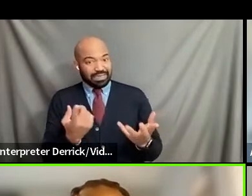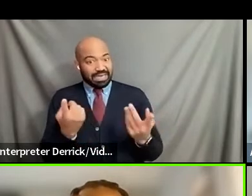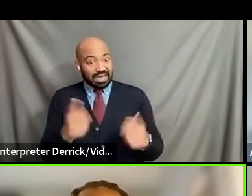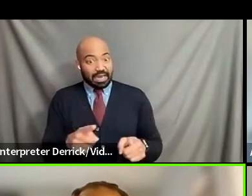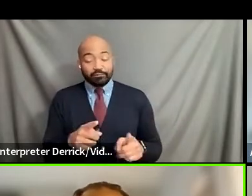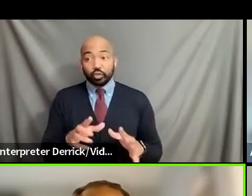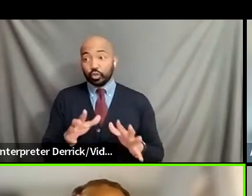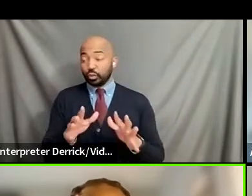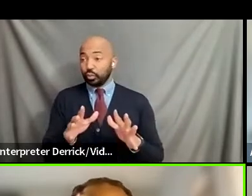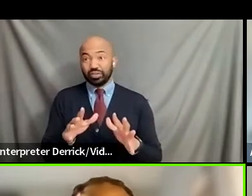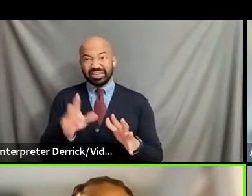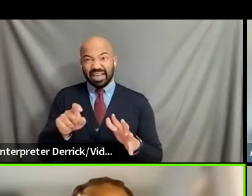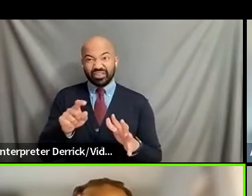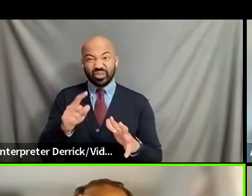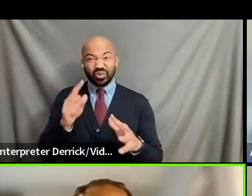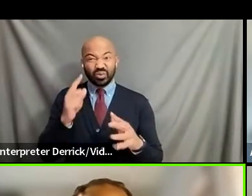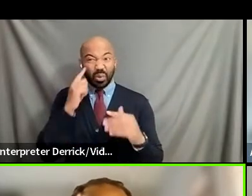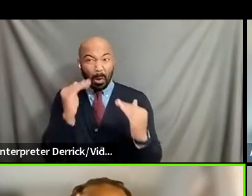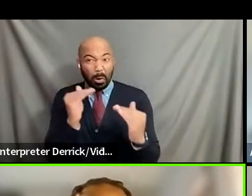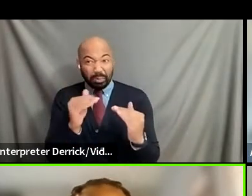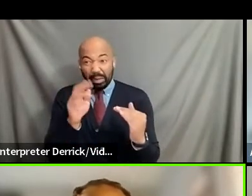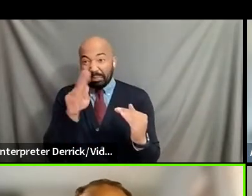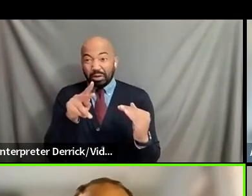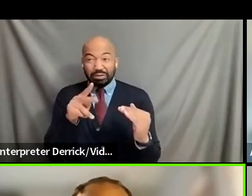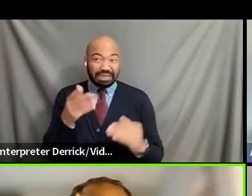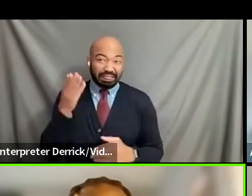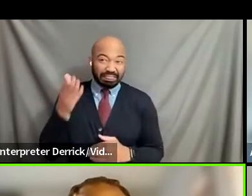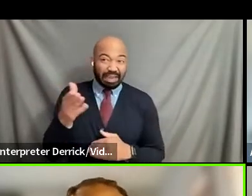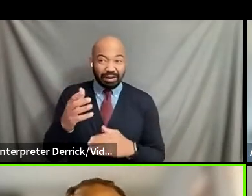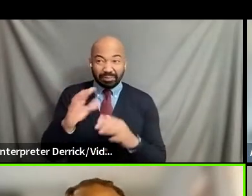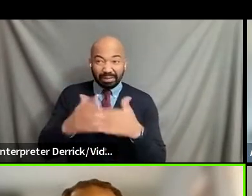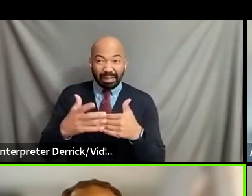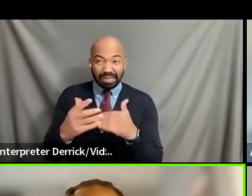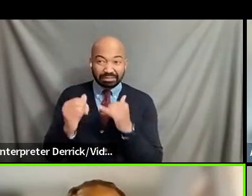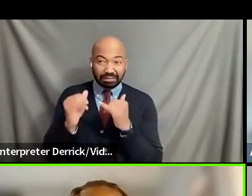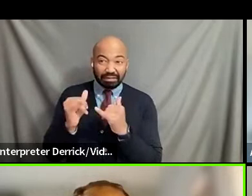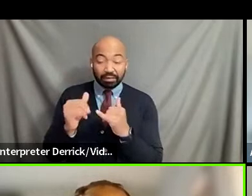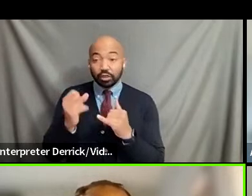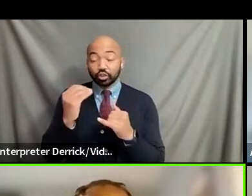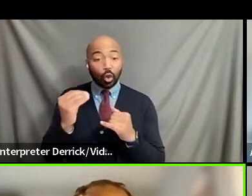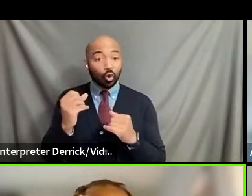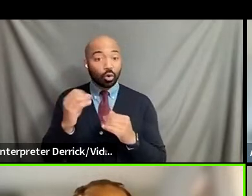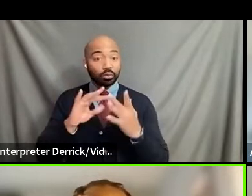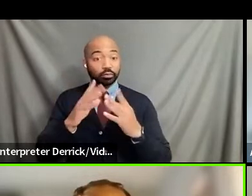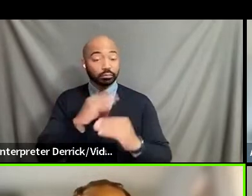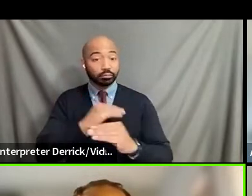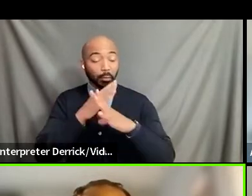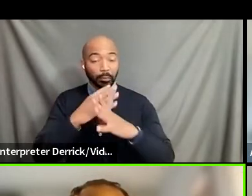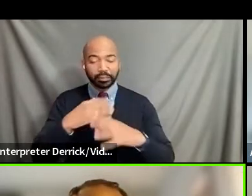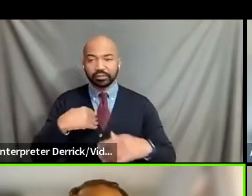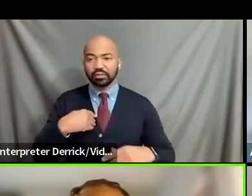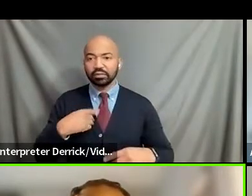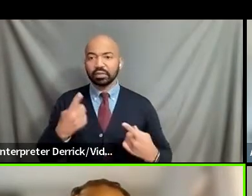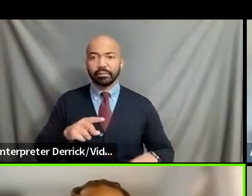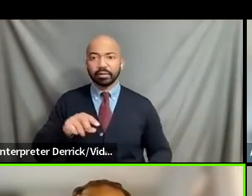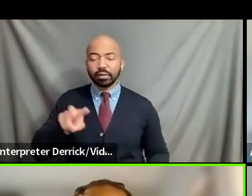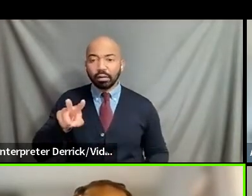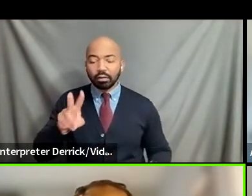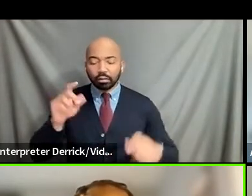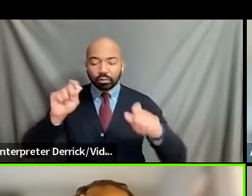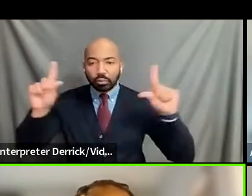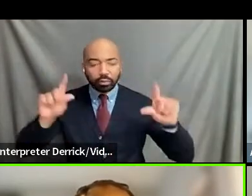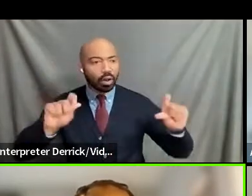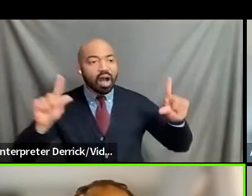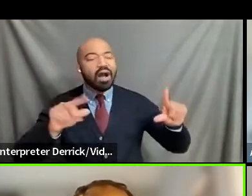hope that there's another person of color in your class. If someone turns on their Zoom camera, to find those